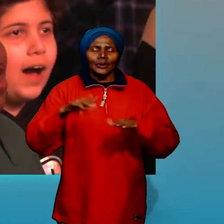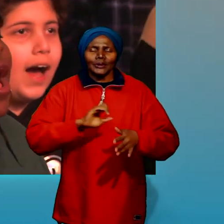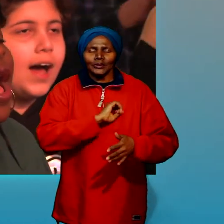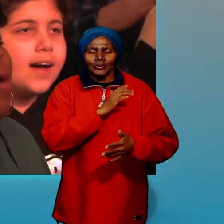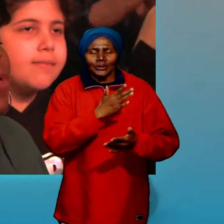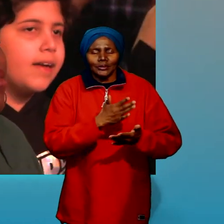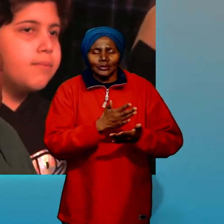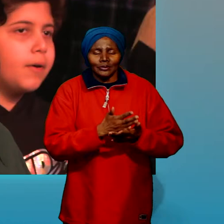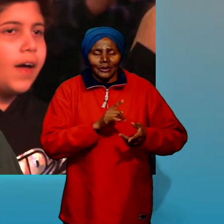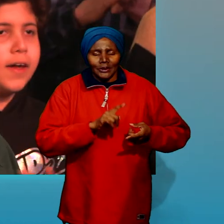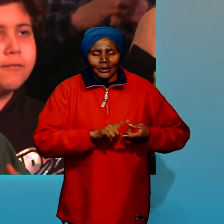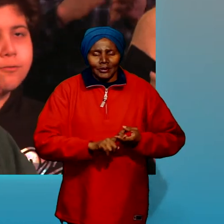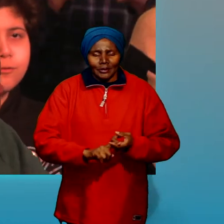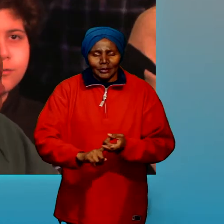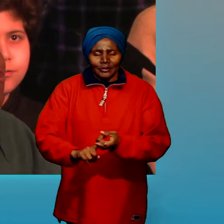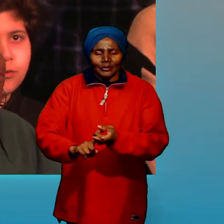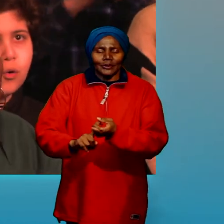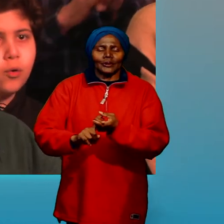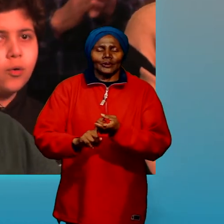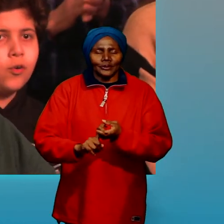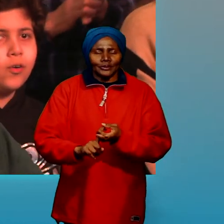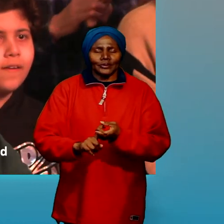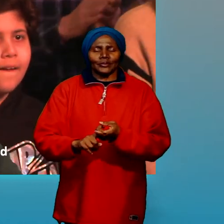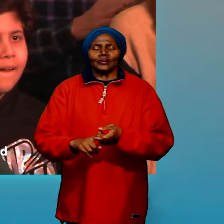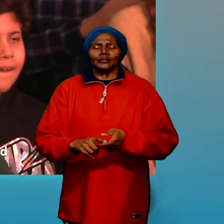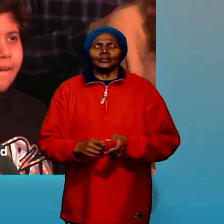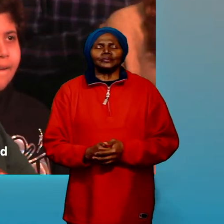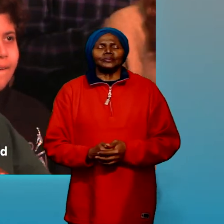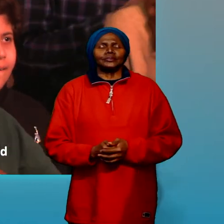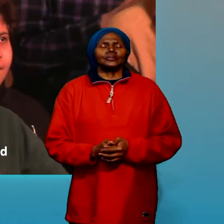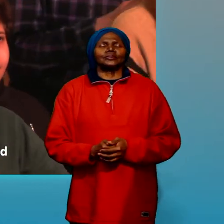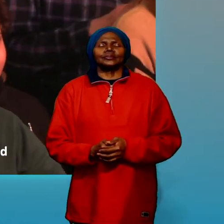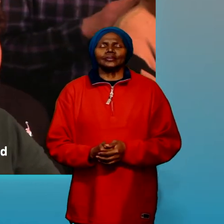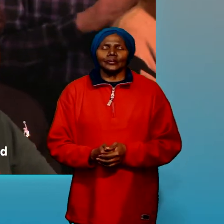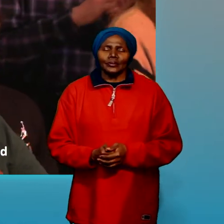You have been faithful,